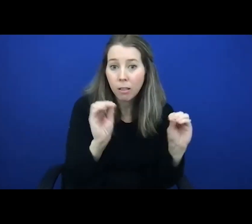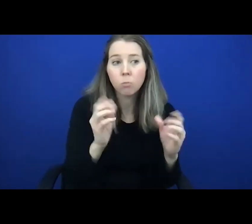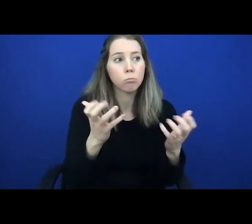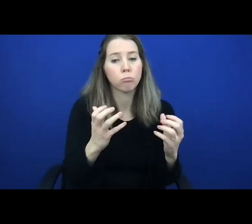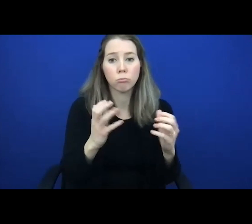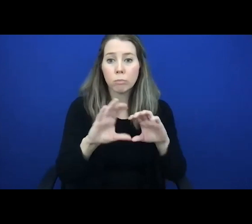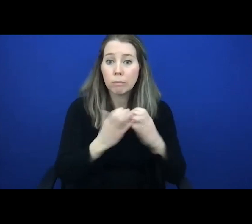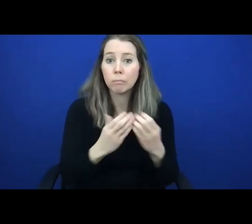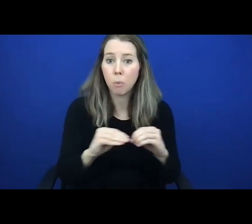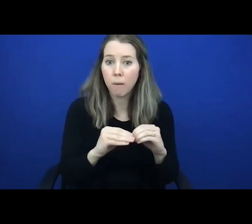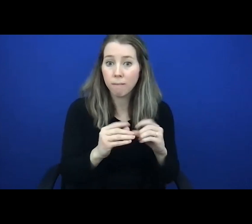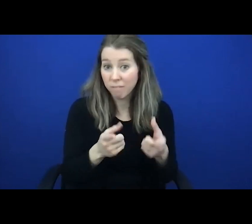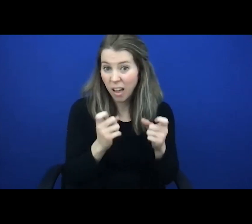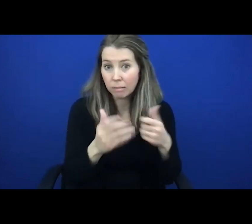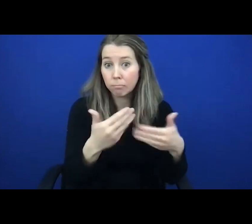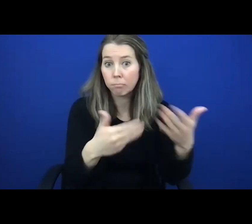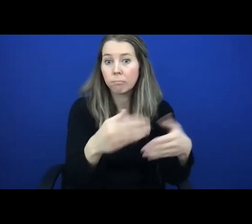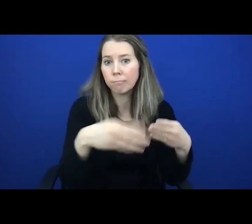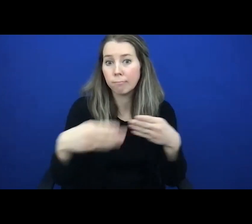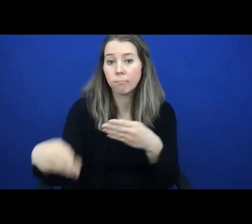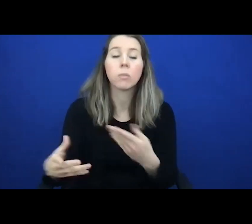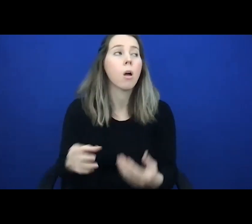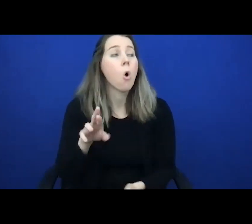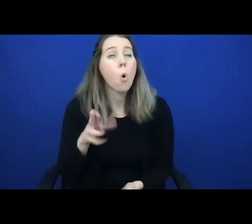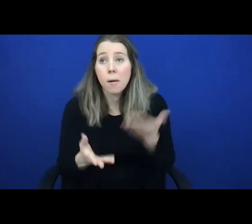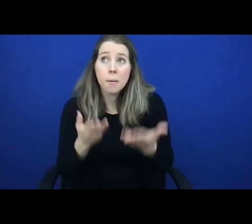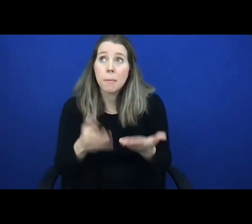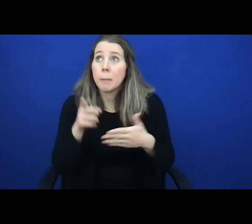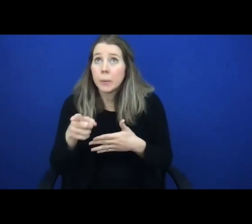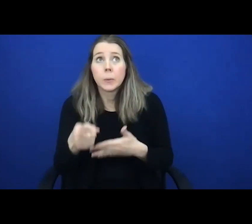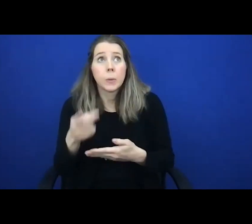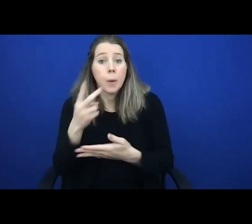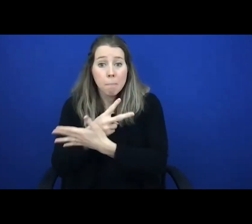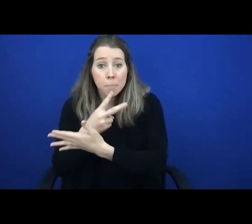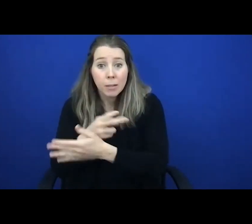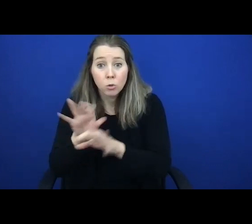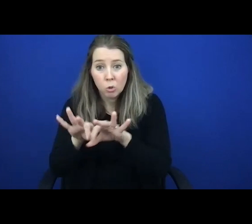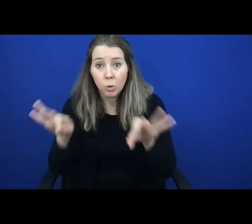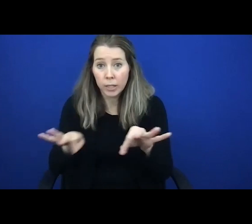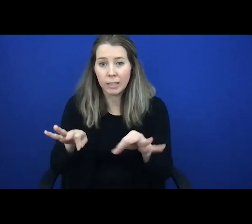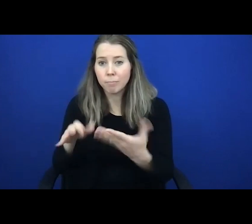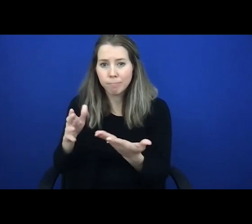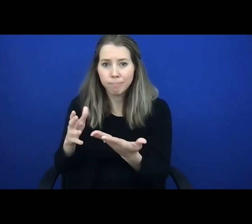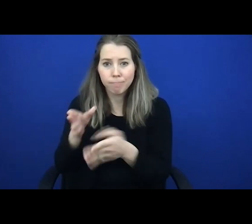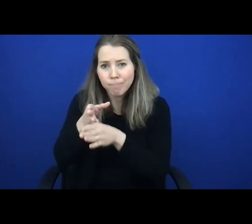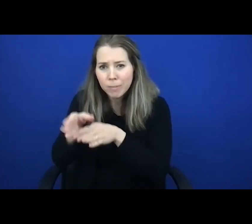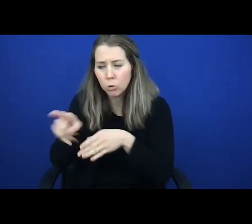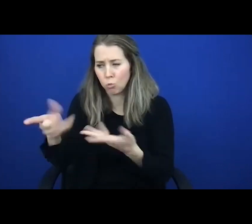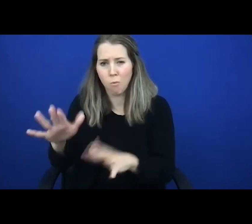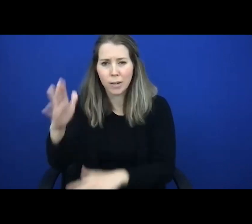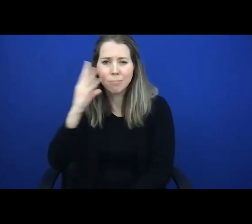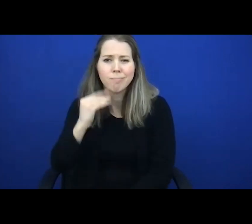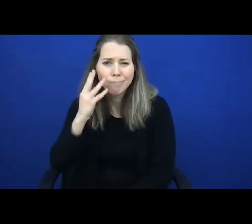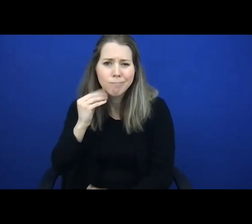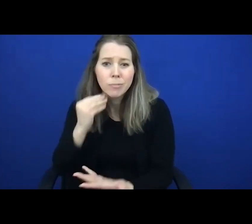bit faster. Or maybe you're getting a master's degree in an area fairly well. And so learning